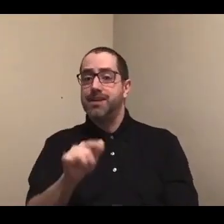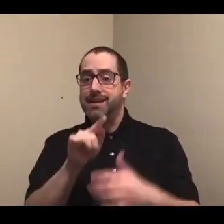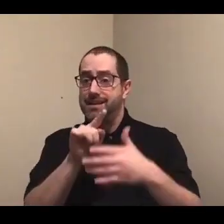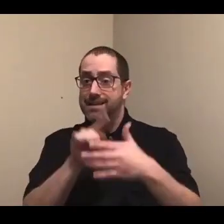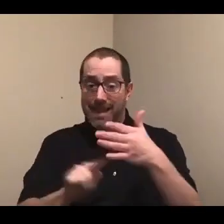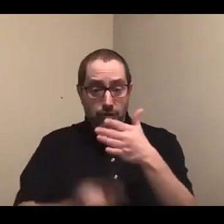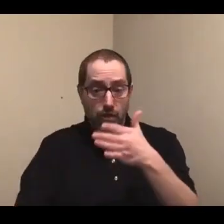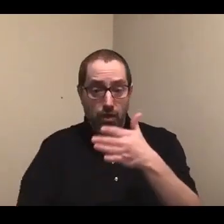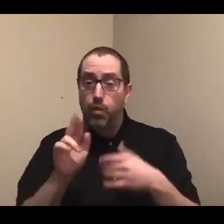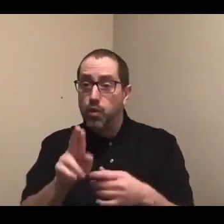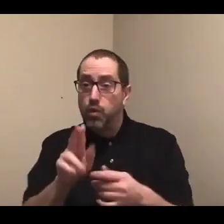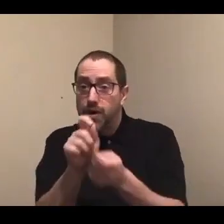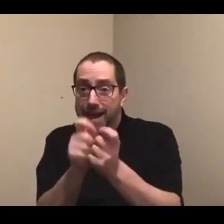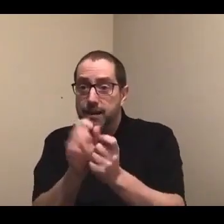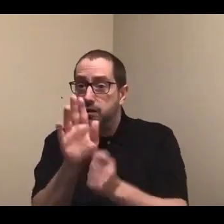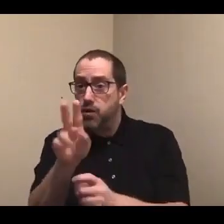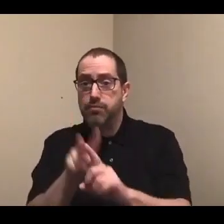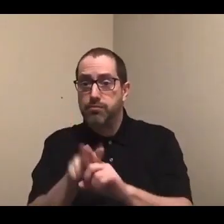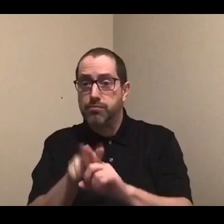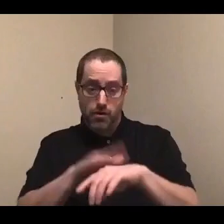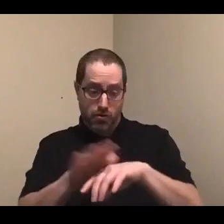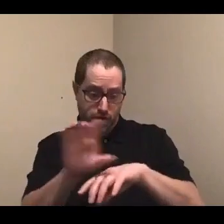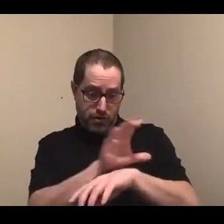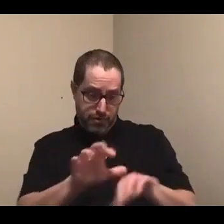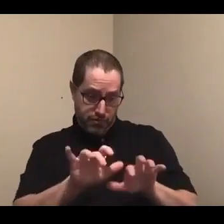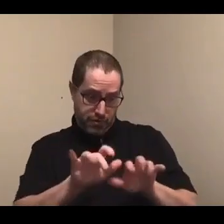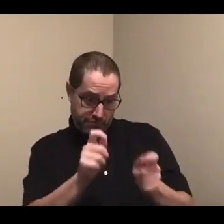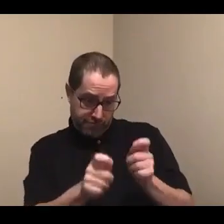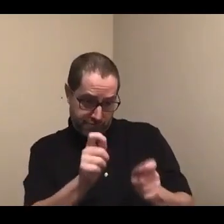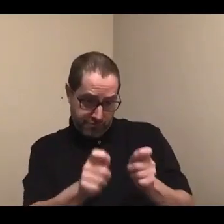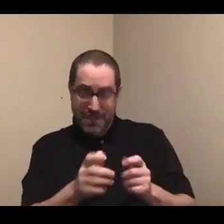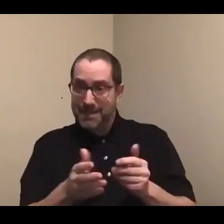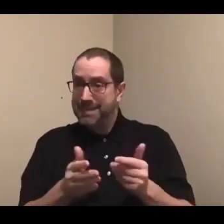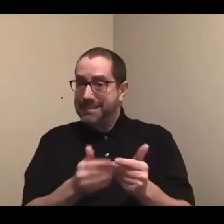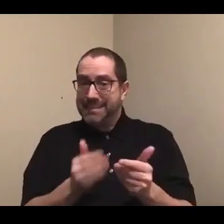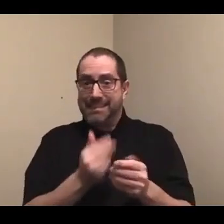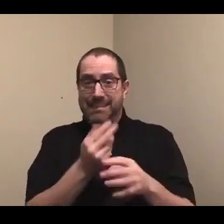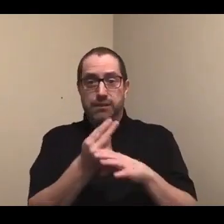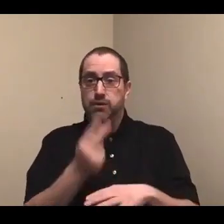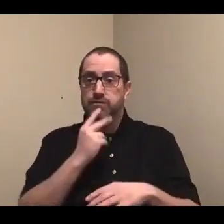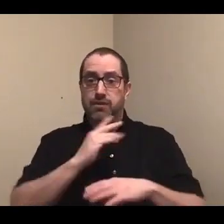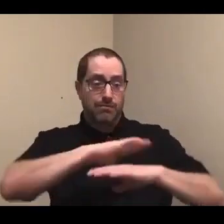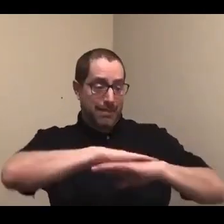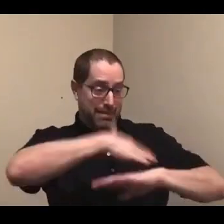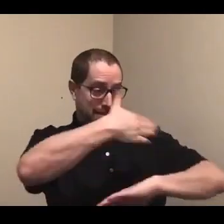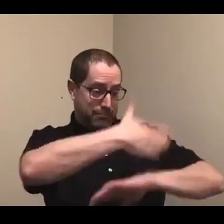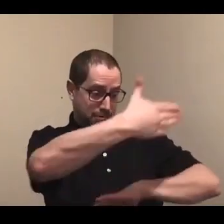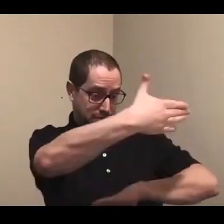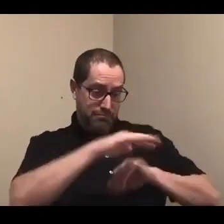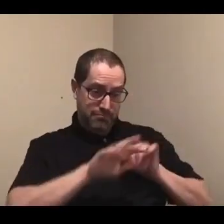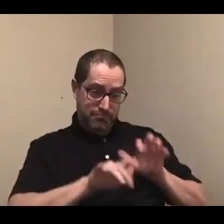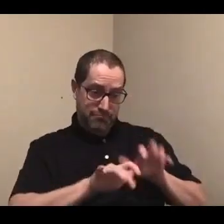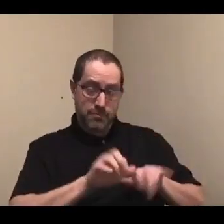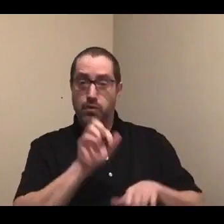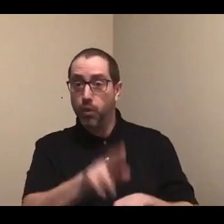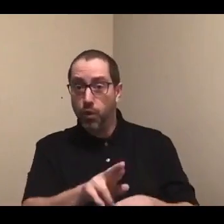place. The application is easy to use and accessible from your desktop, as well as it's mobile